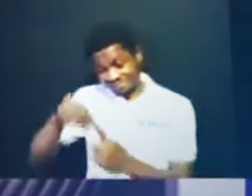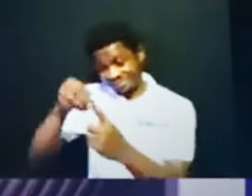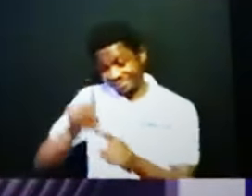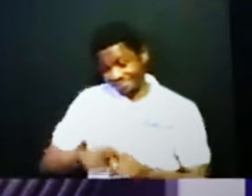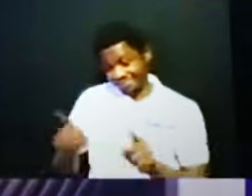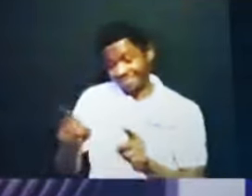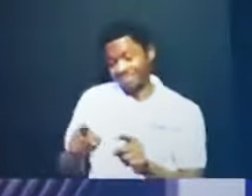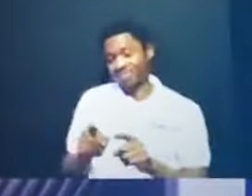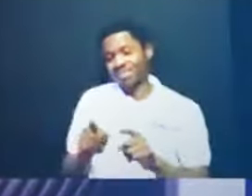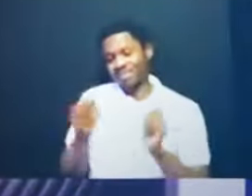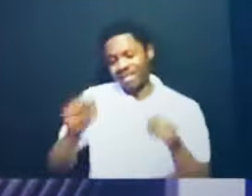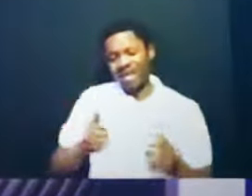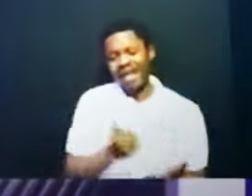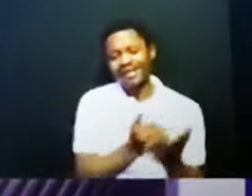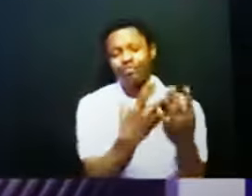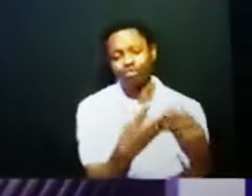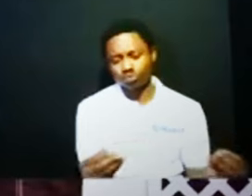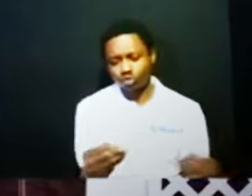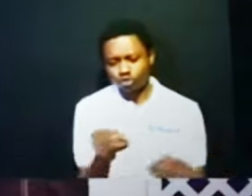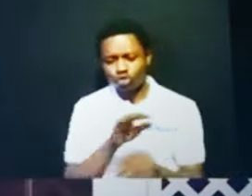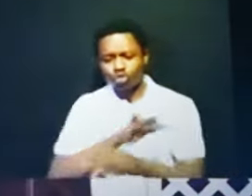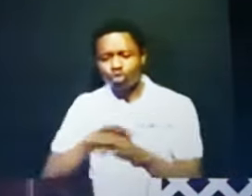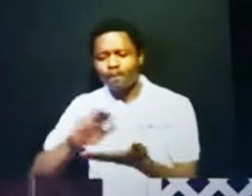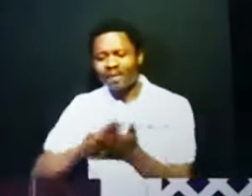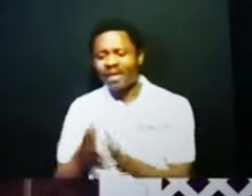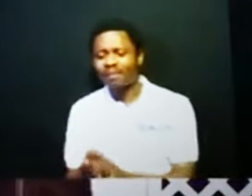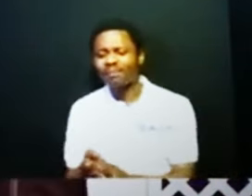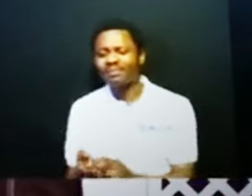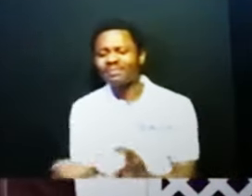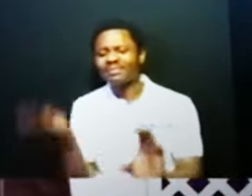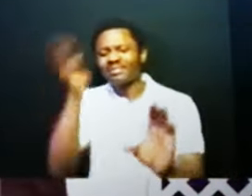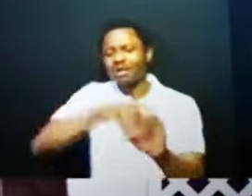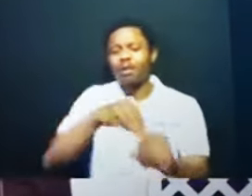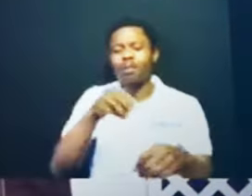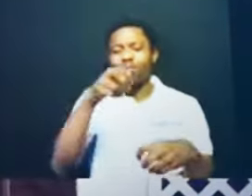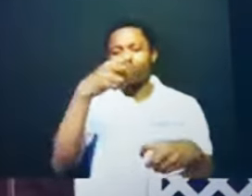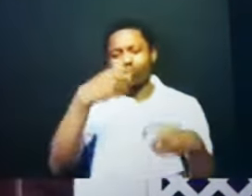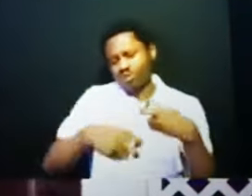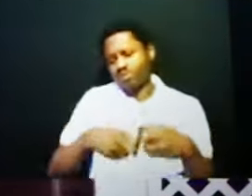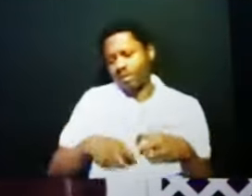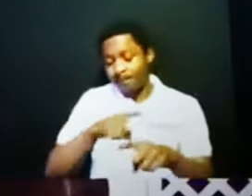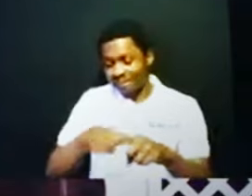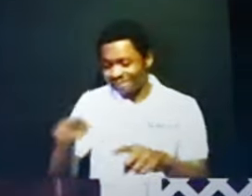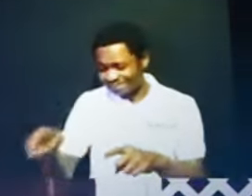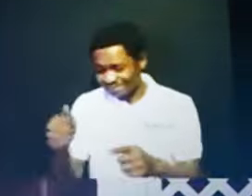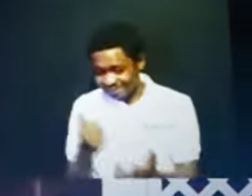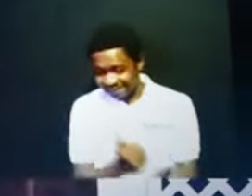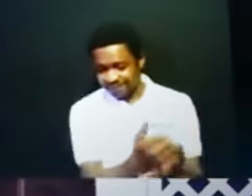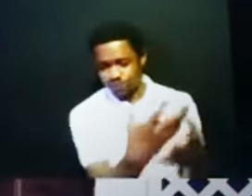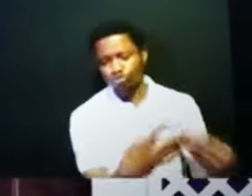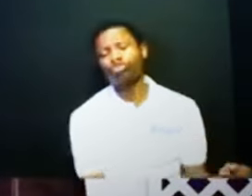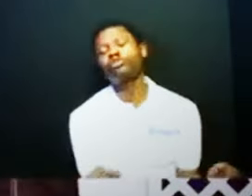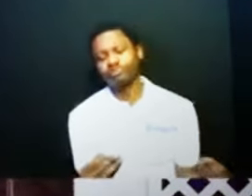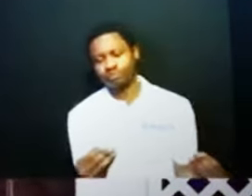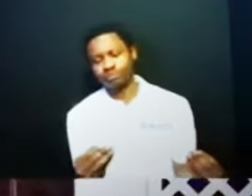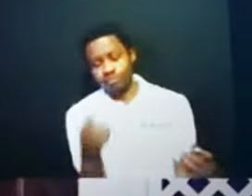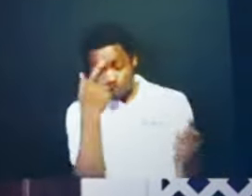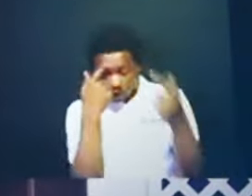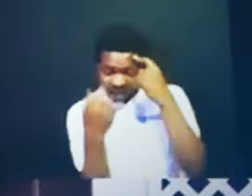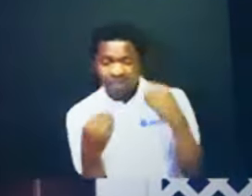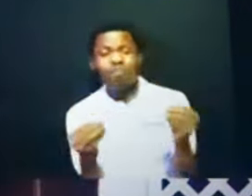it shouldn't be part of the problem, but part of the solution. There are issues